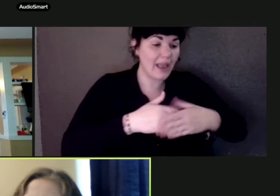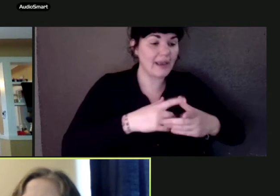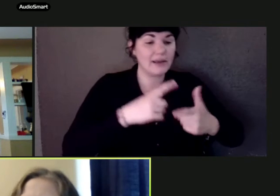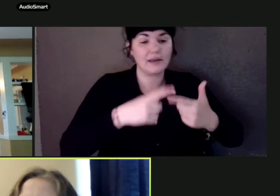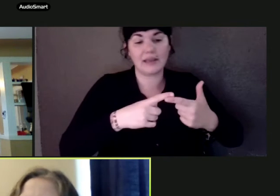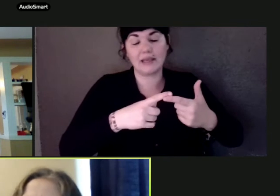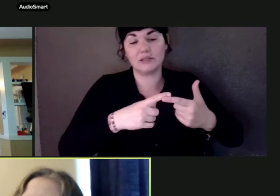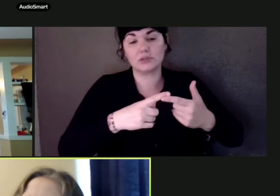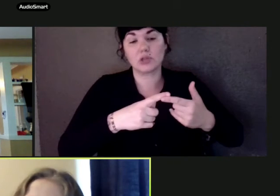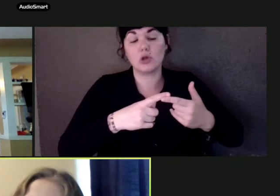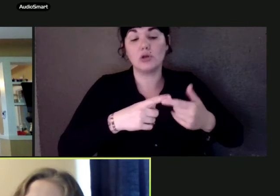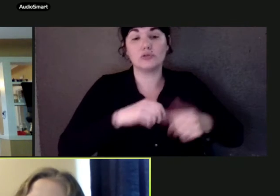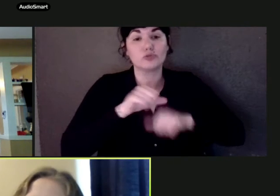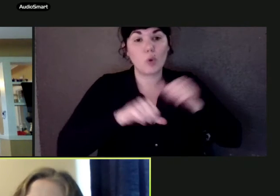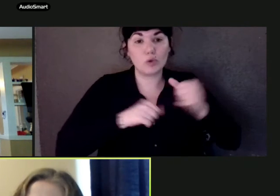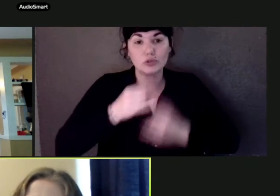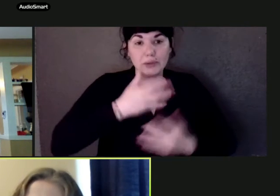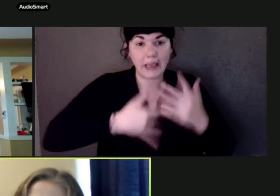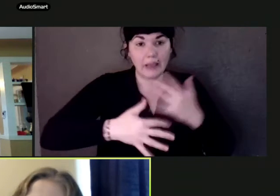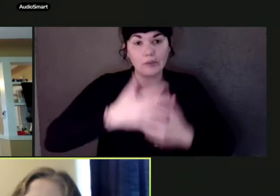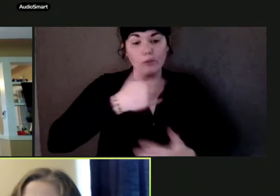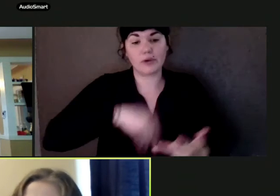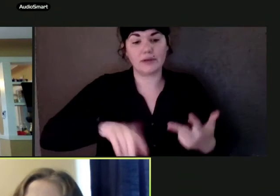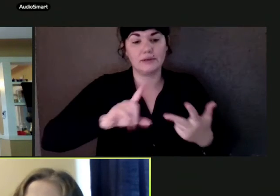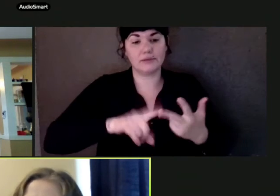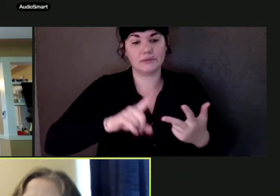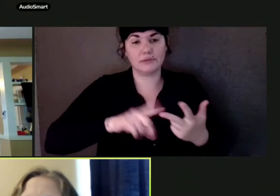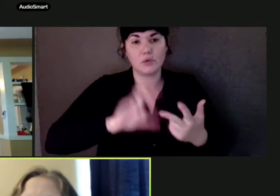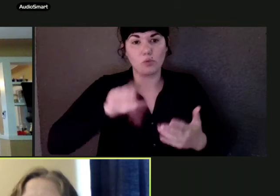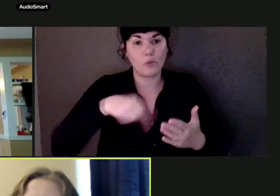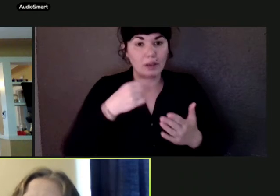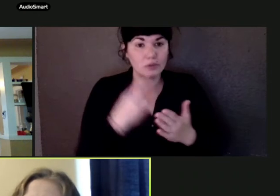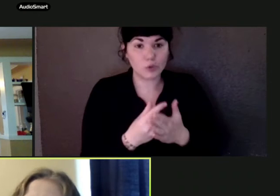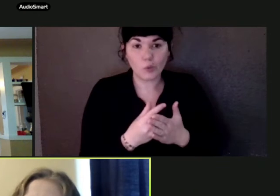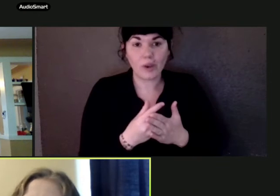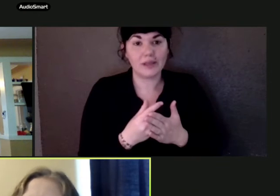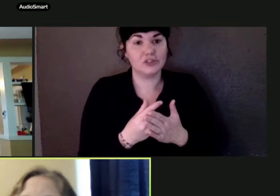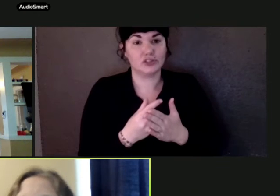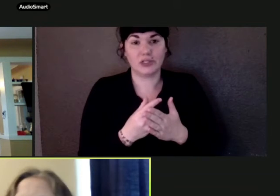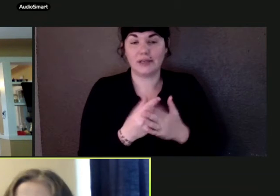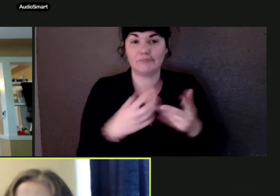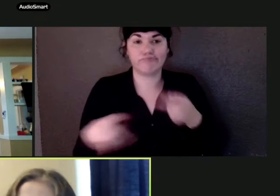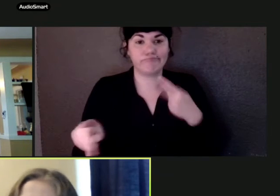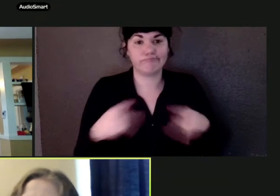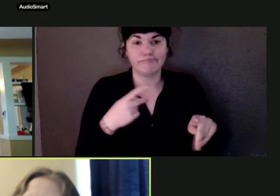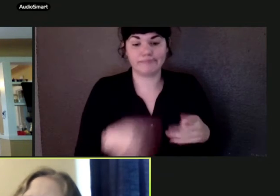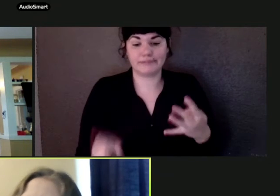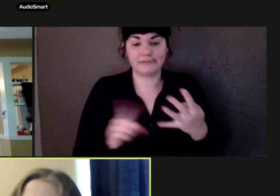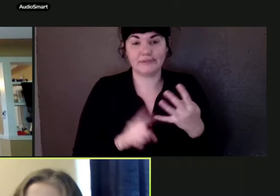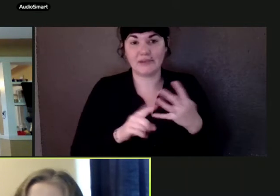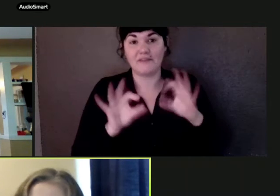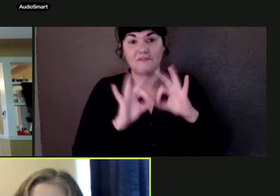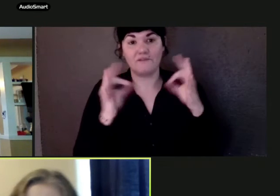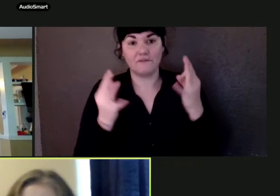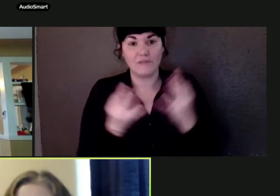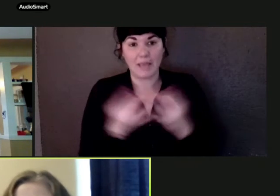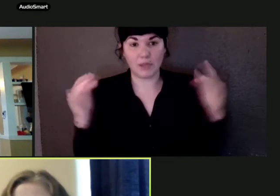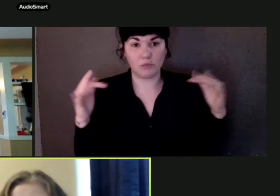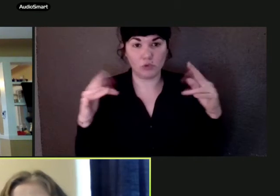graduations. What are your, what are the health department's recommendations around those types of events?